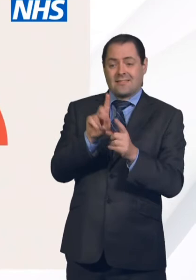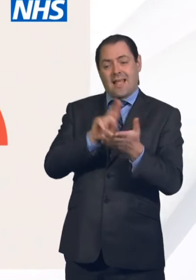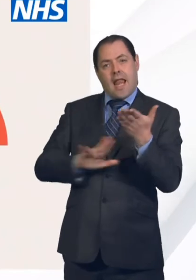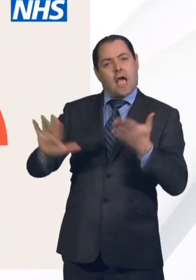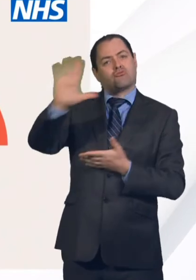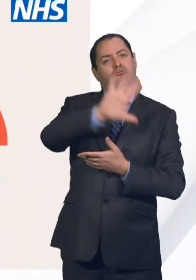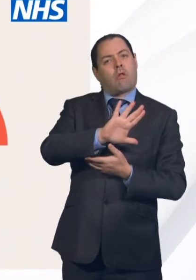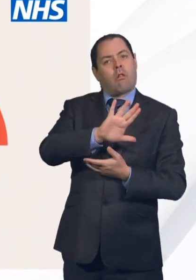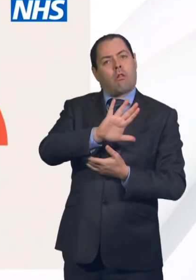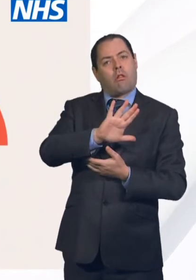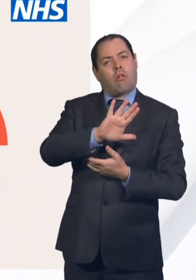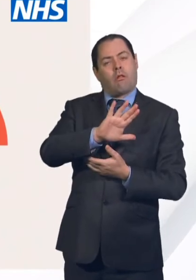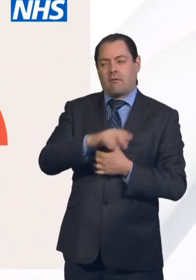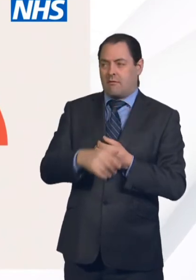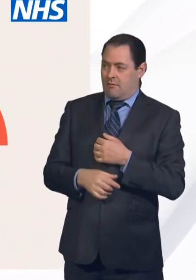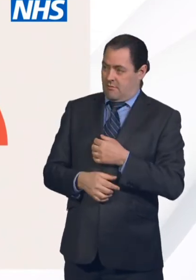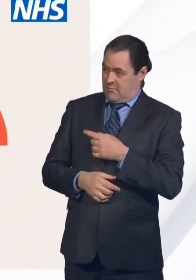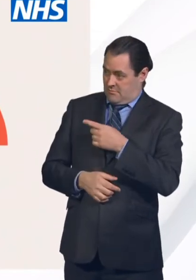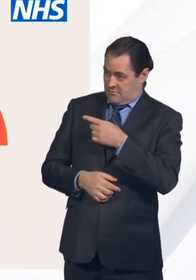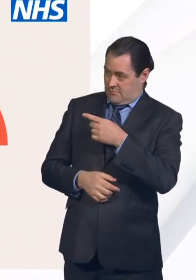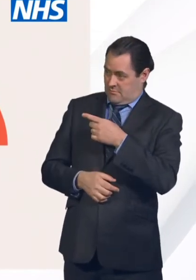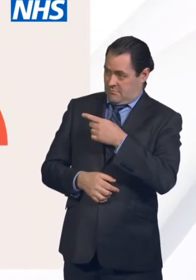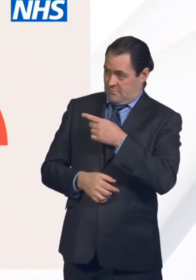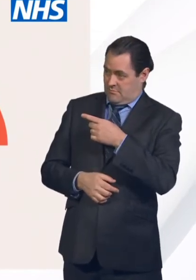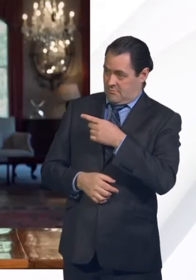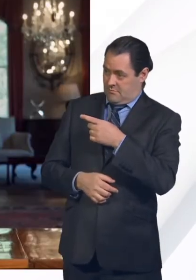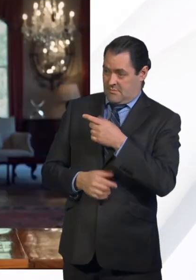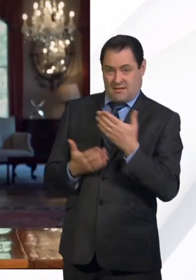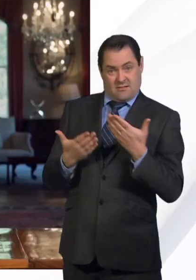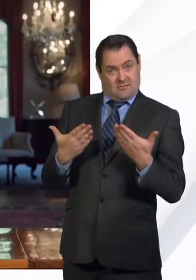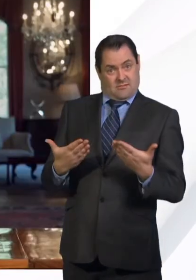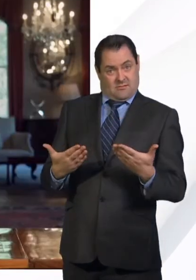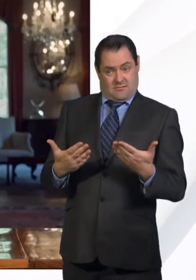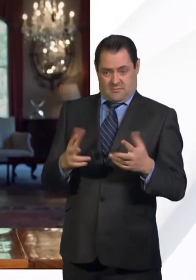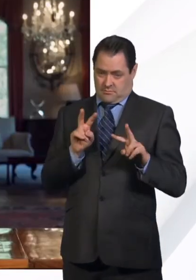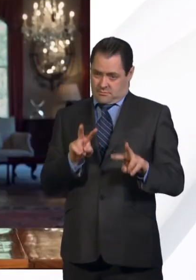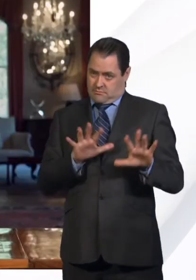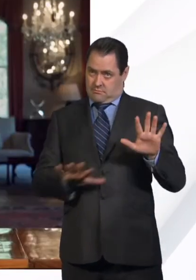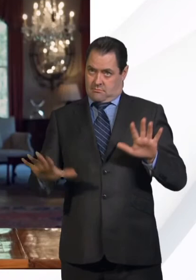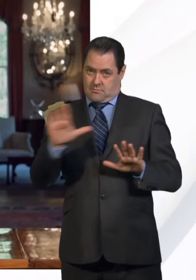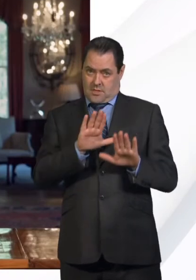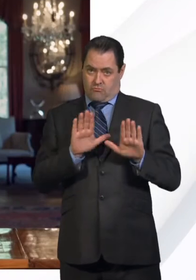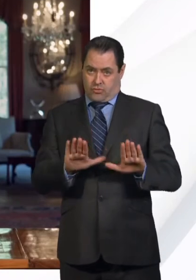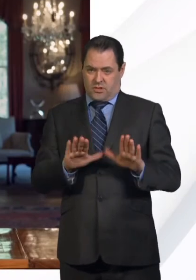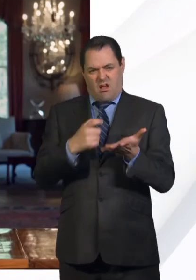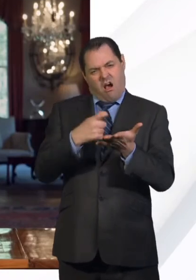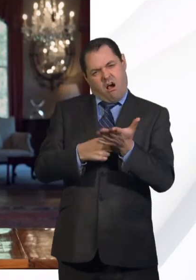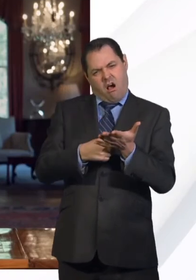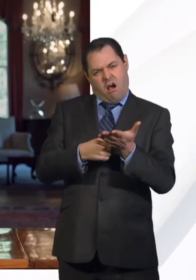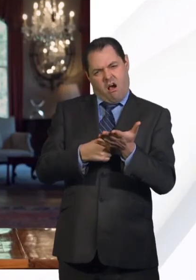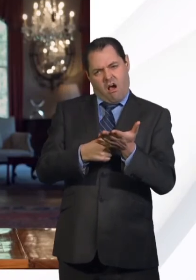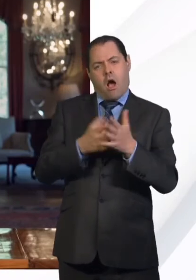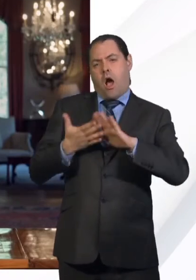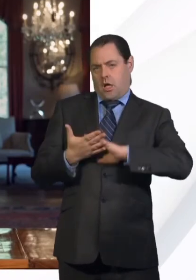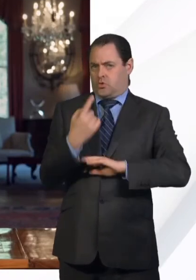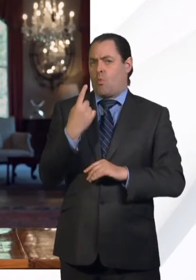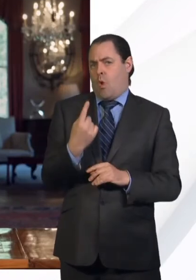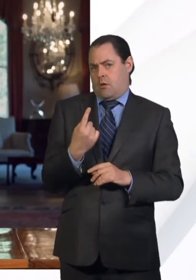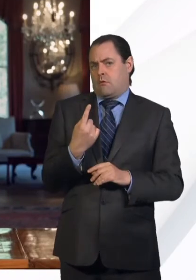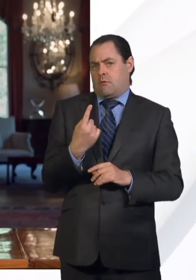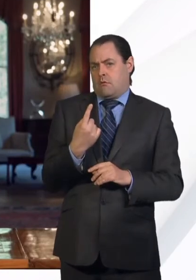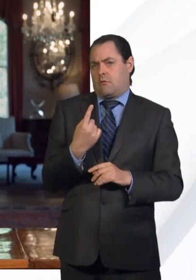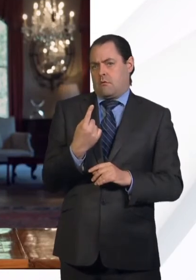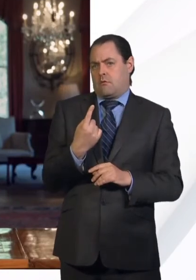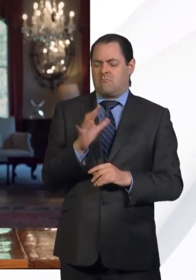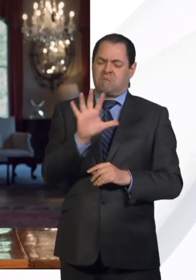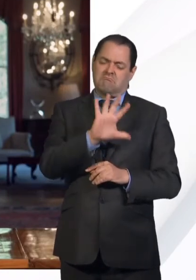picture. And yet, when I look at where we are tonight, we have the R below 1,